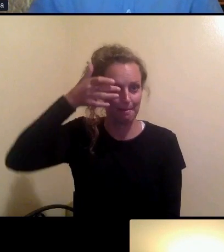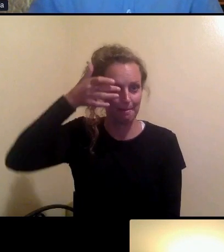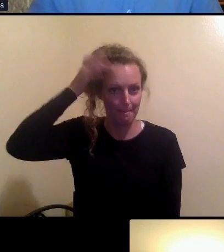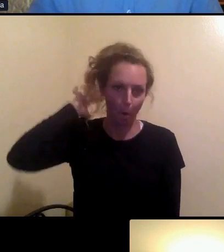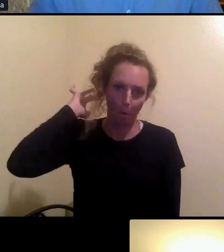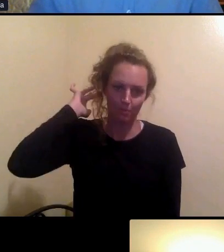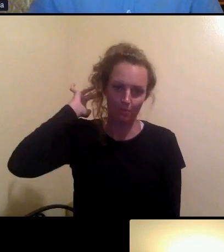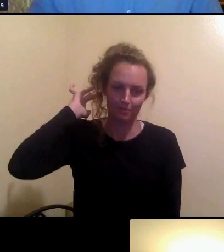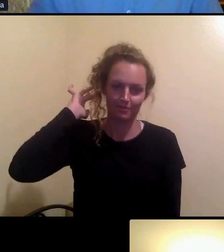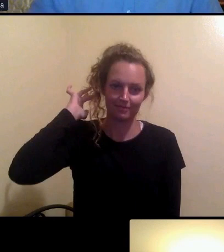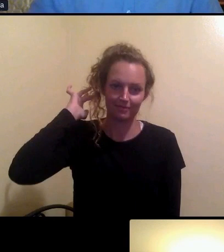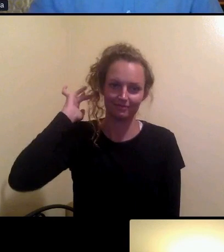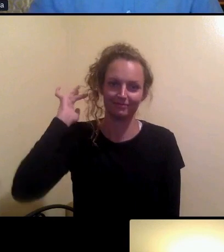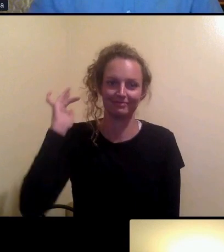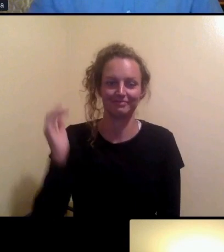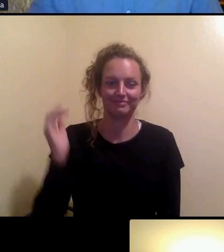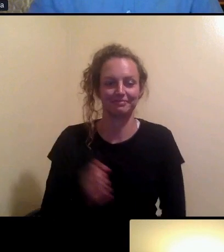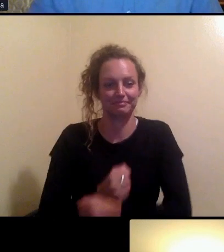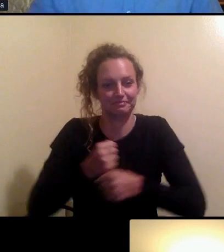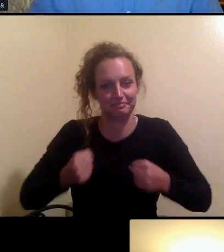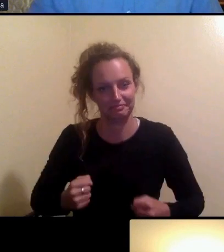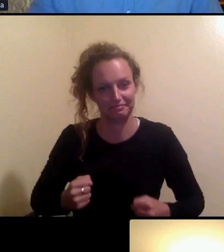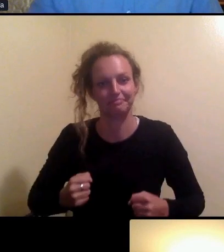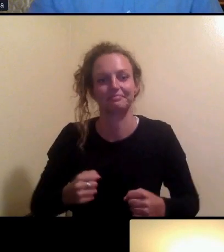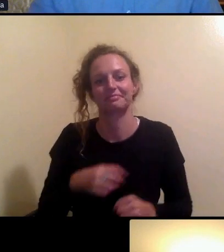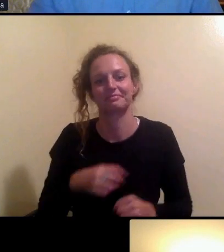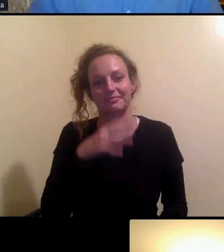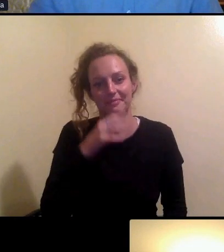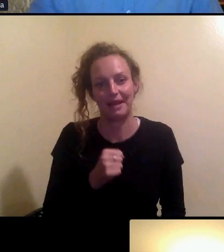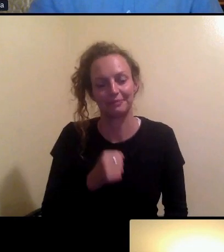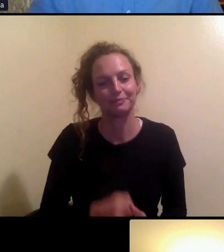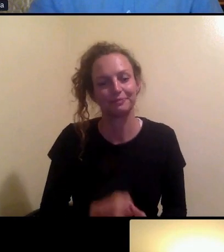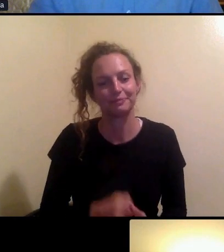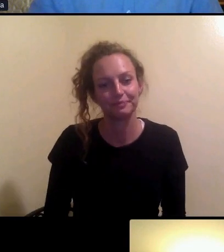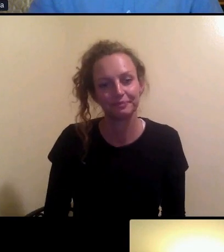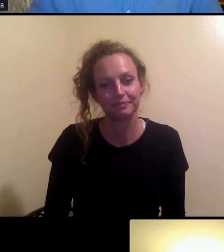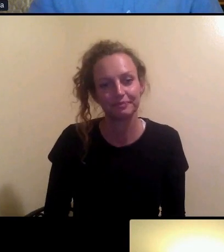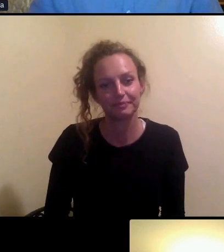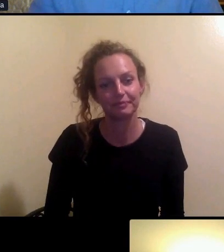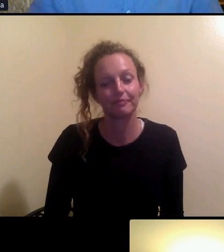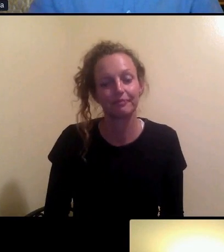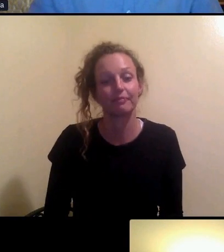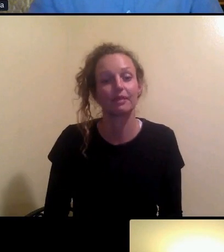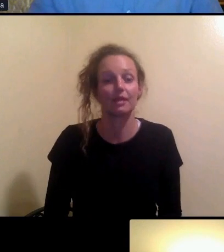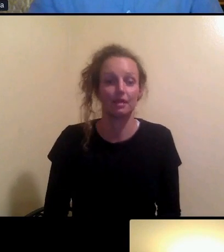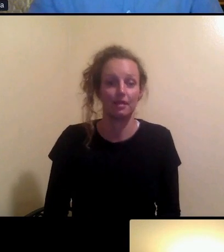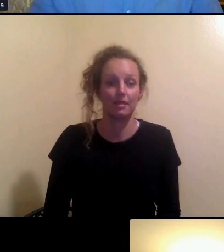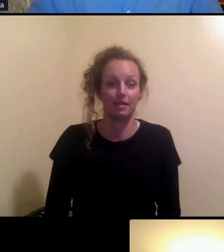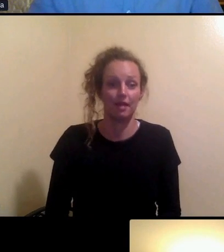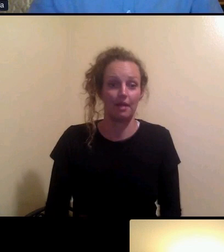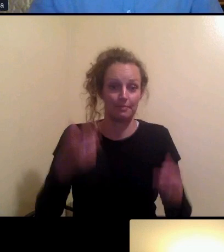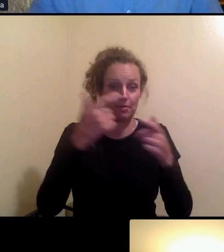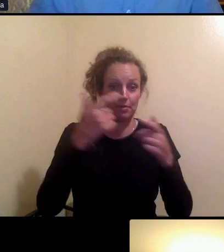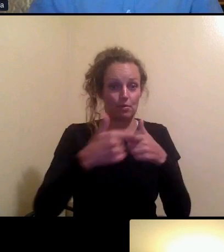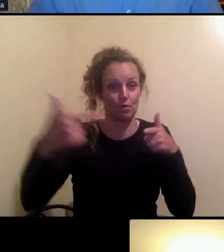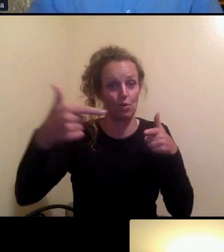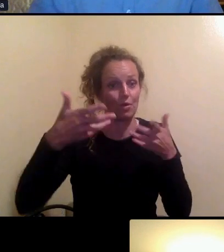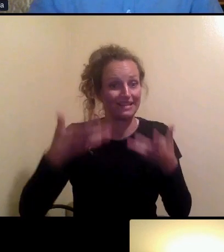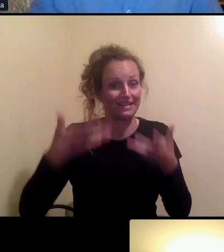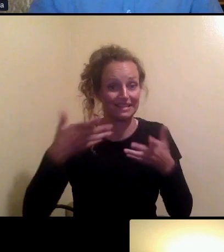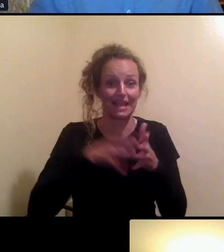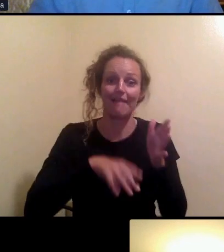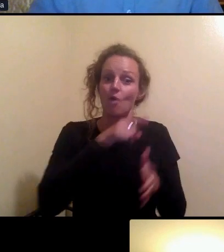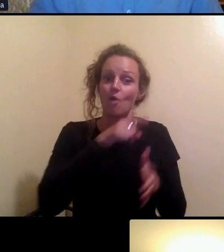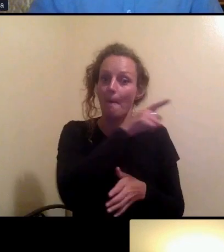mid build, and I am calling from I'm calling from Seattle, and I myself